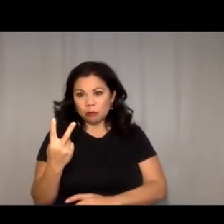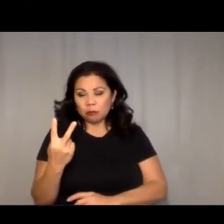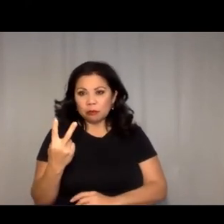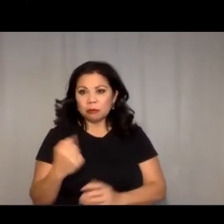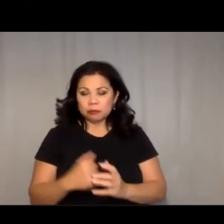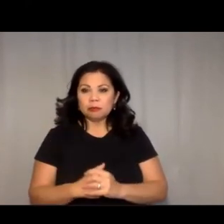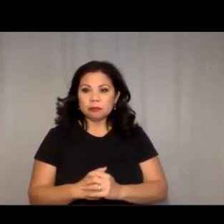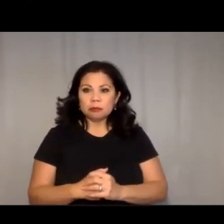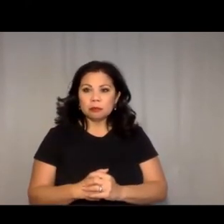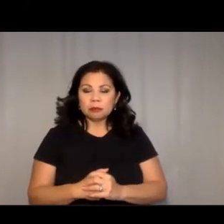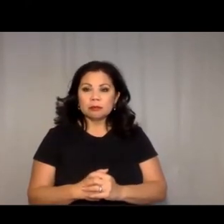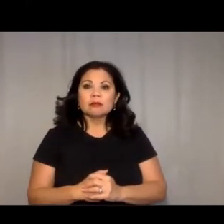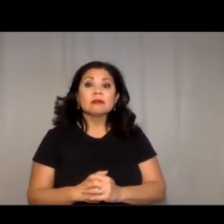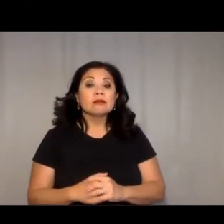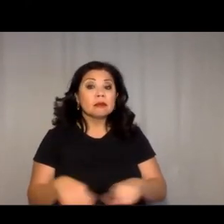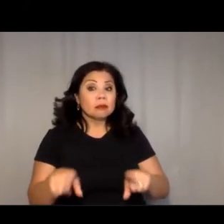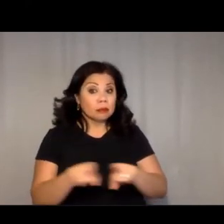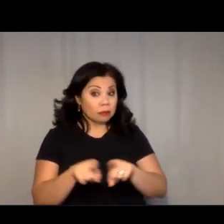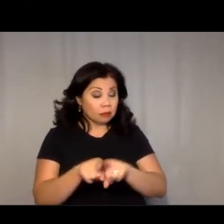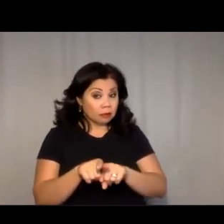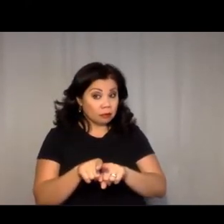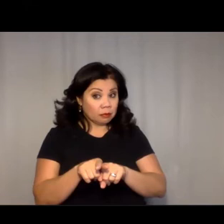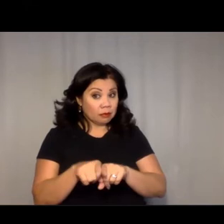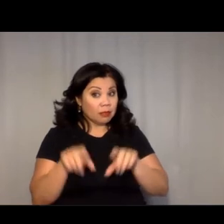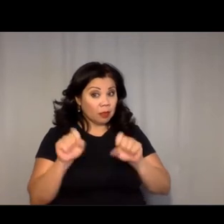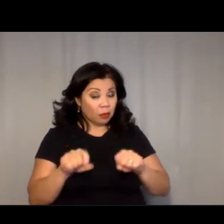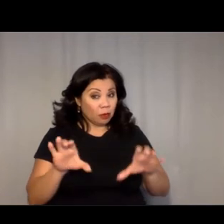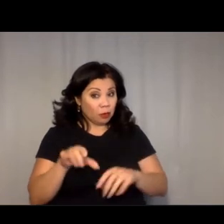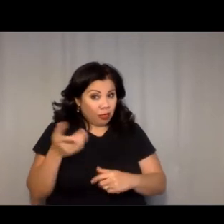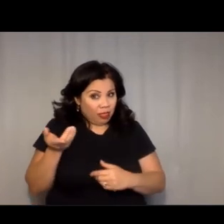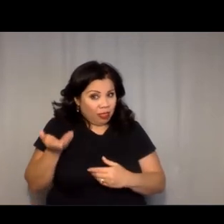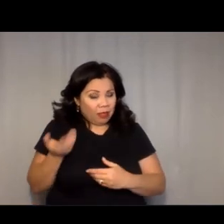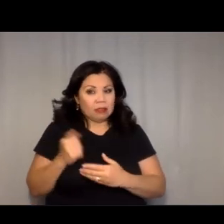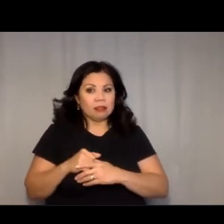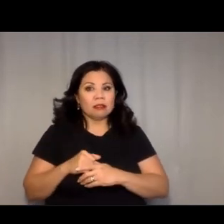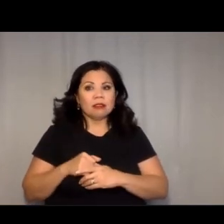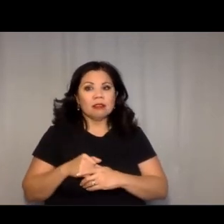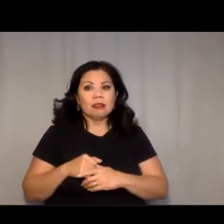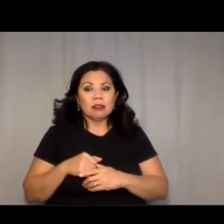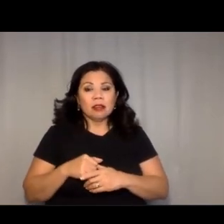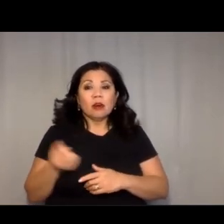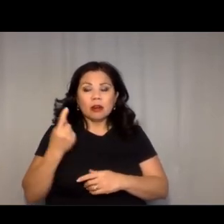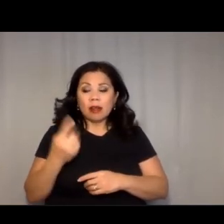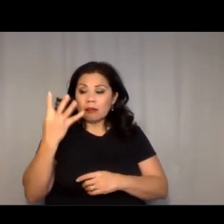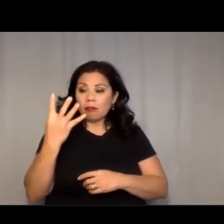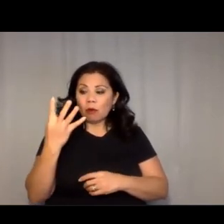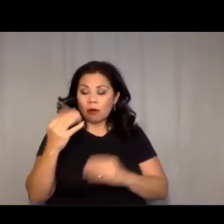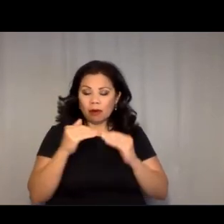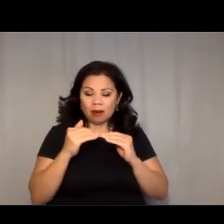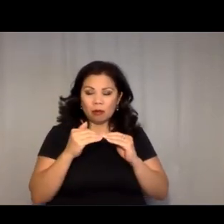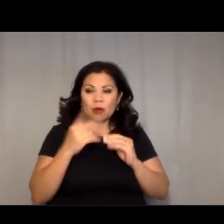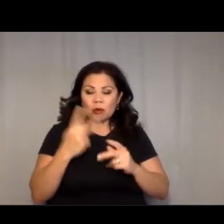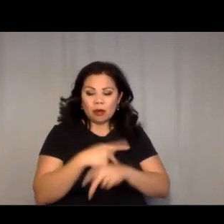numerator and the denominator. But you can also do this. If you recognize that 4 is 2 times 2 and 6 is